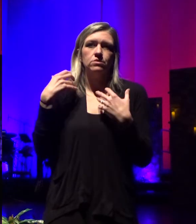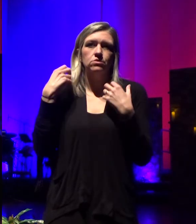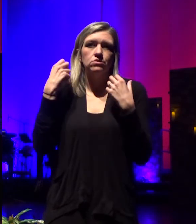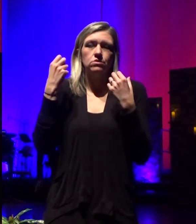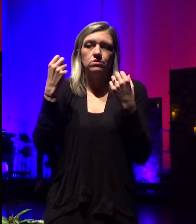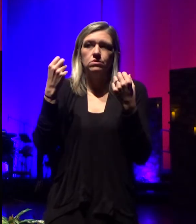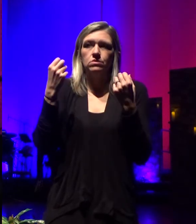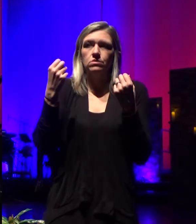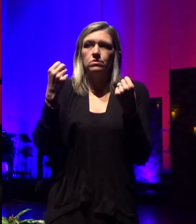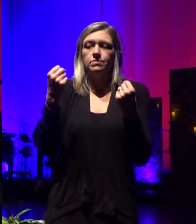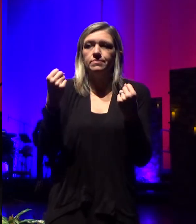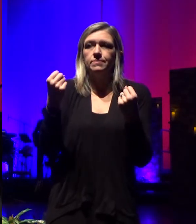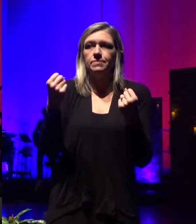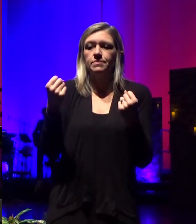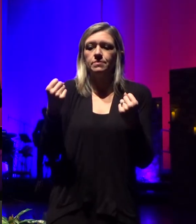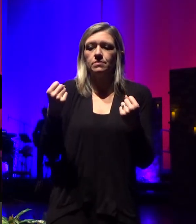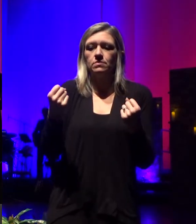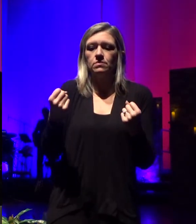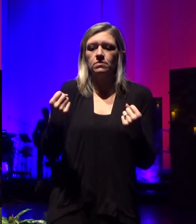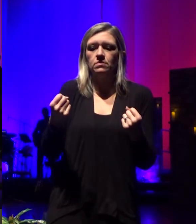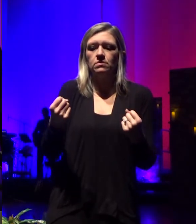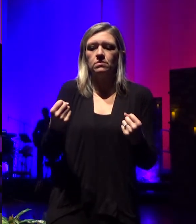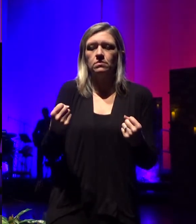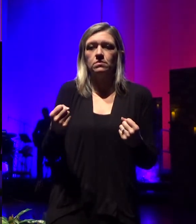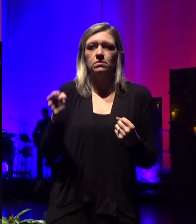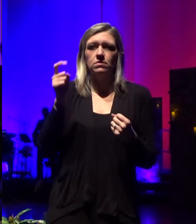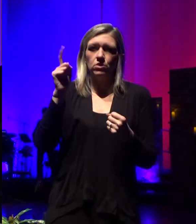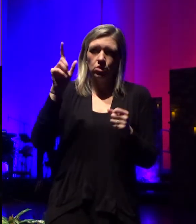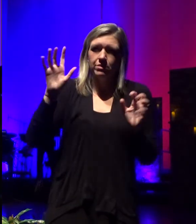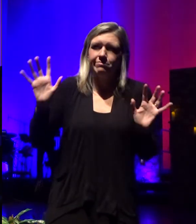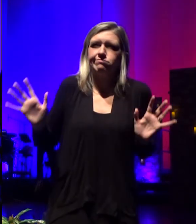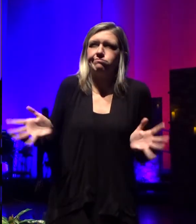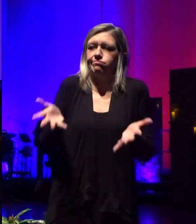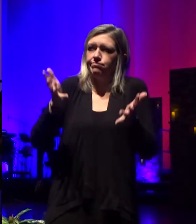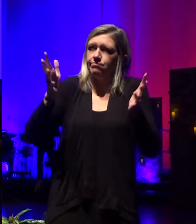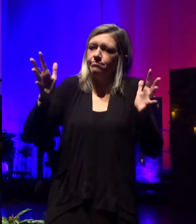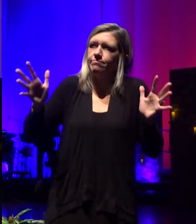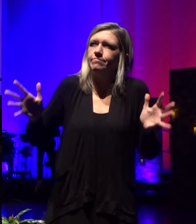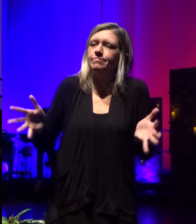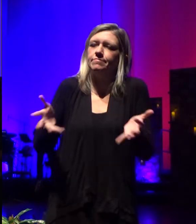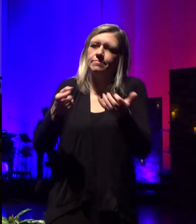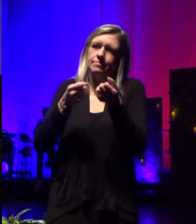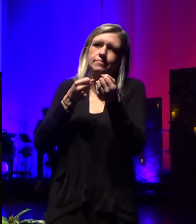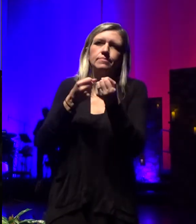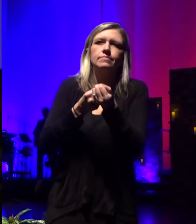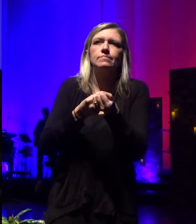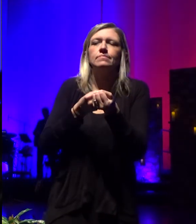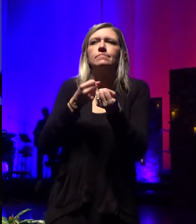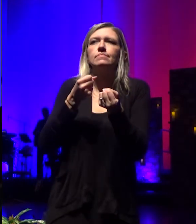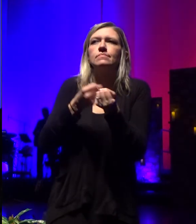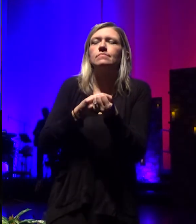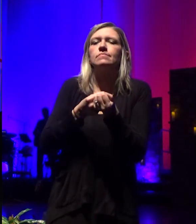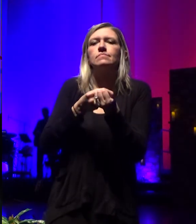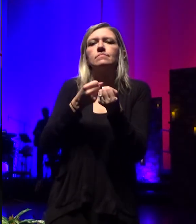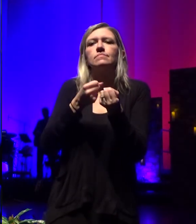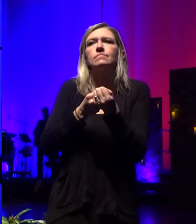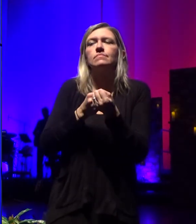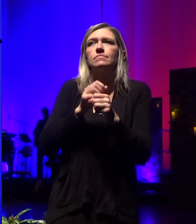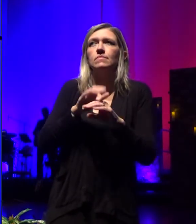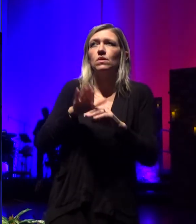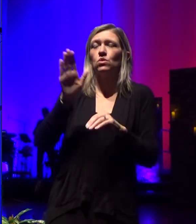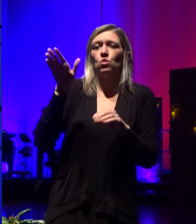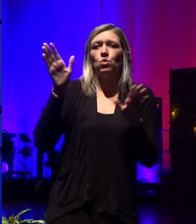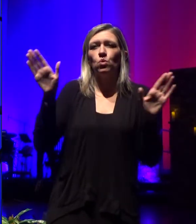strength. You carry me on your